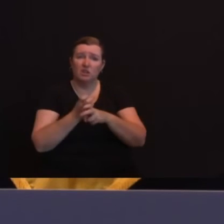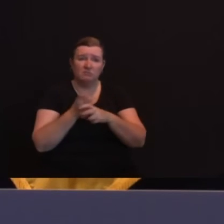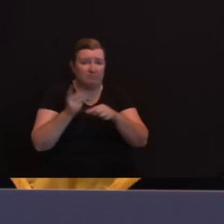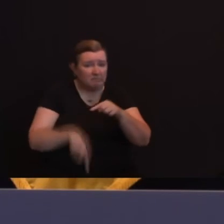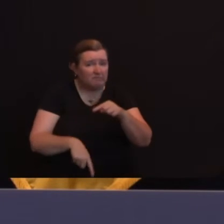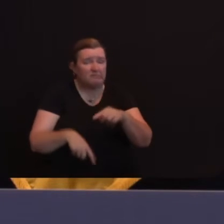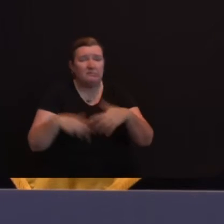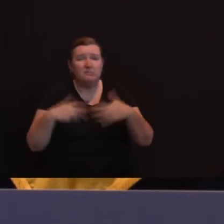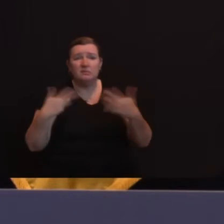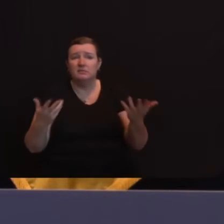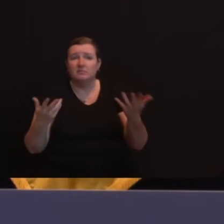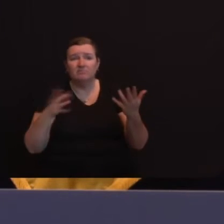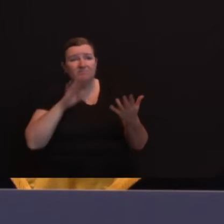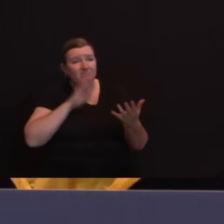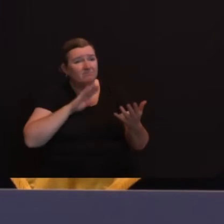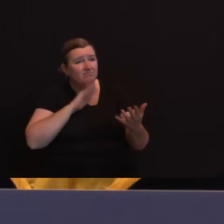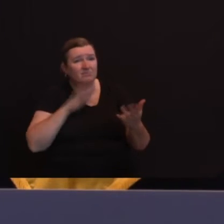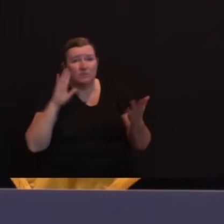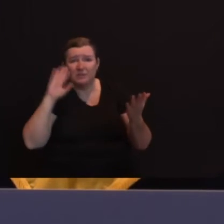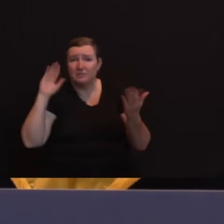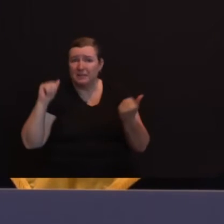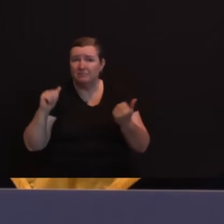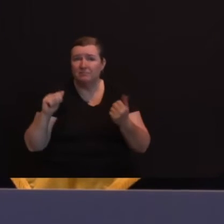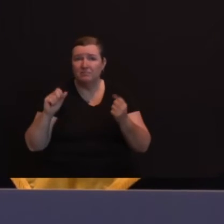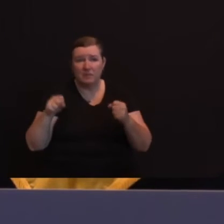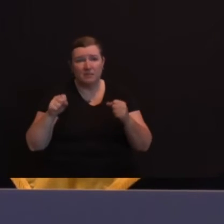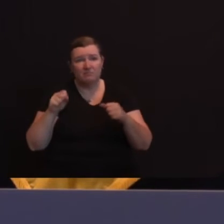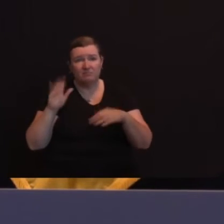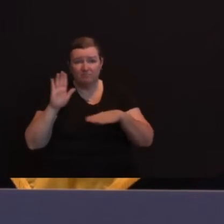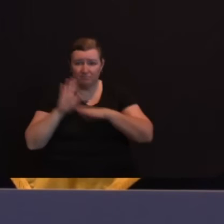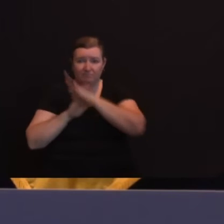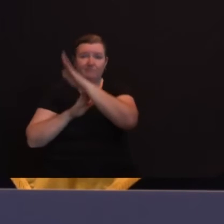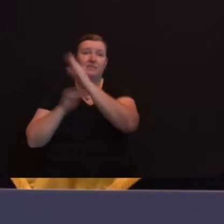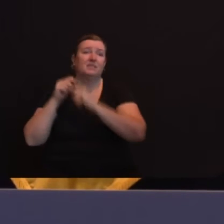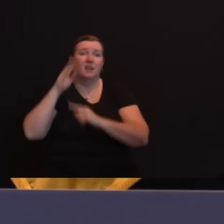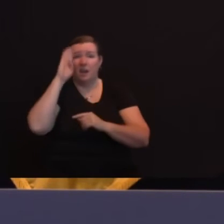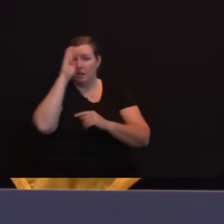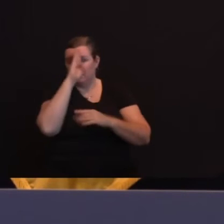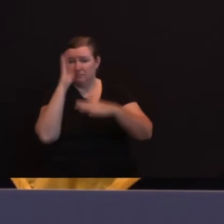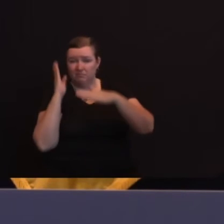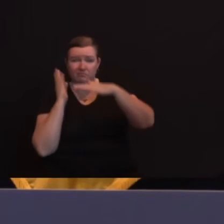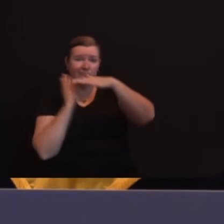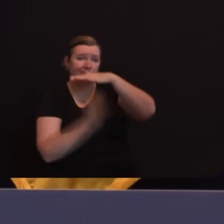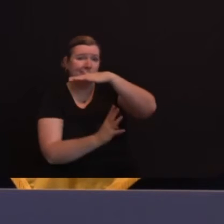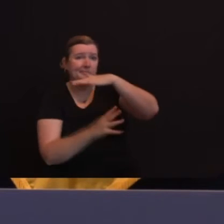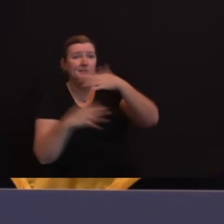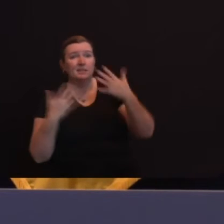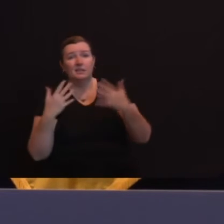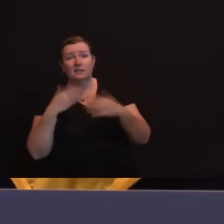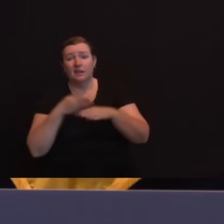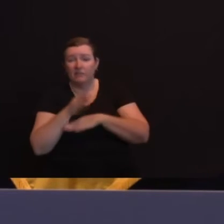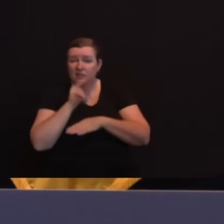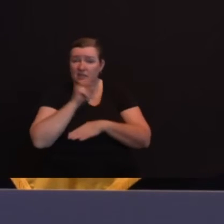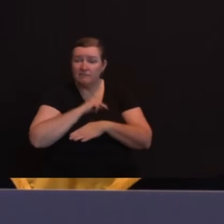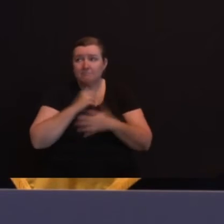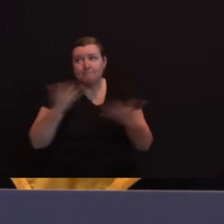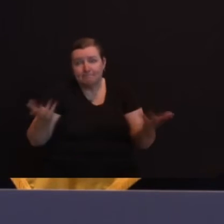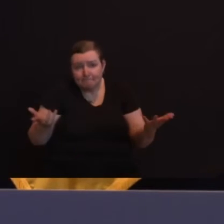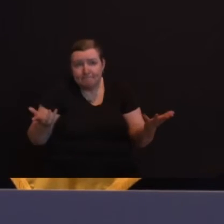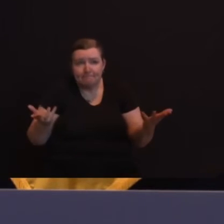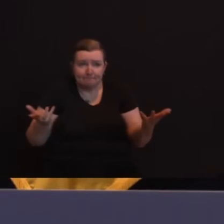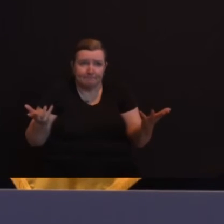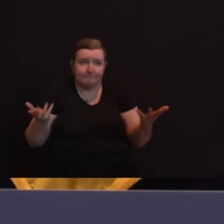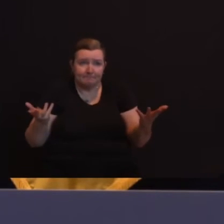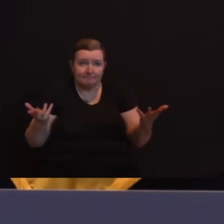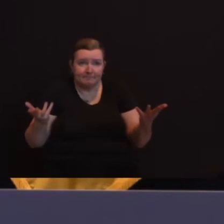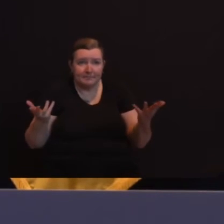expecting potential upsurge in hospitalizations and otherwise coming out of Thanksgiving? I hope not, but sadly, yes. Any